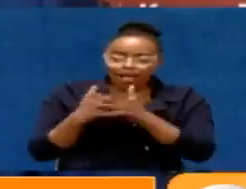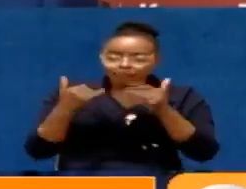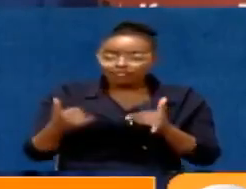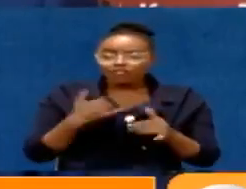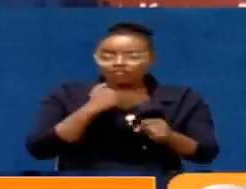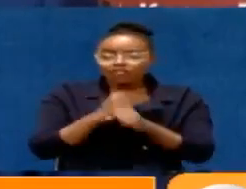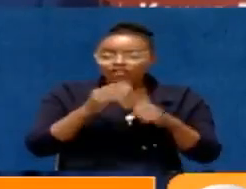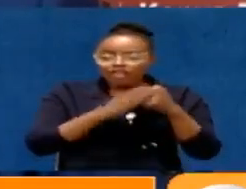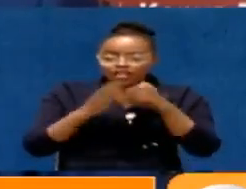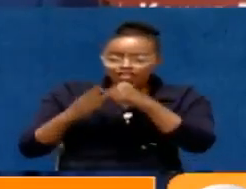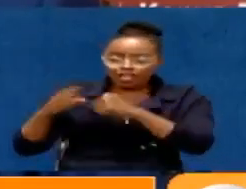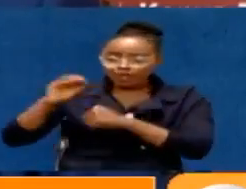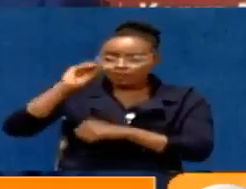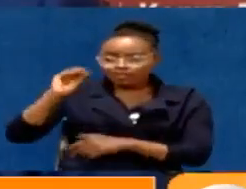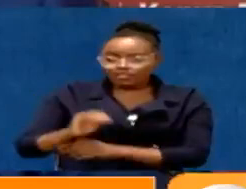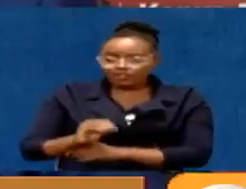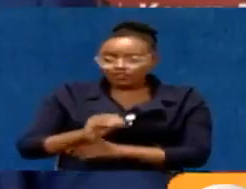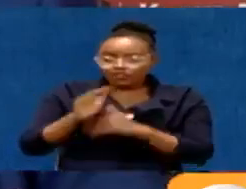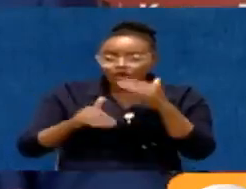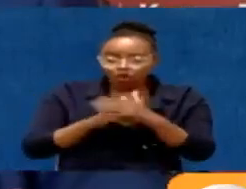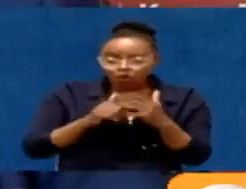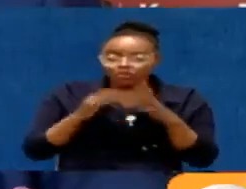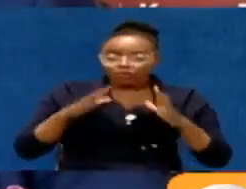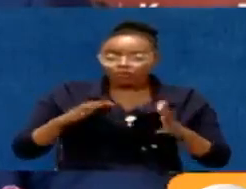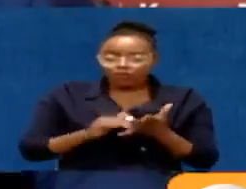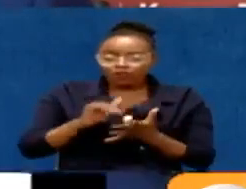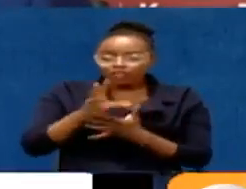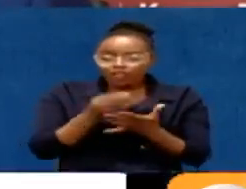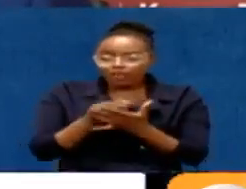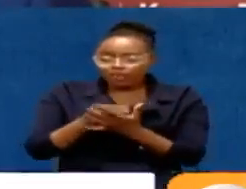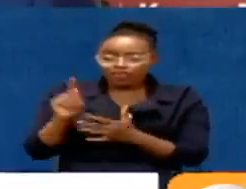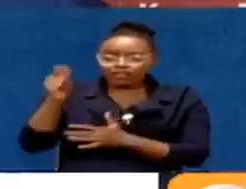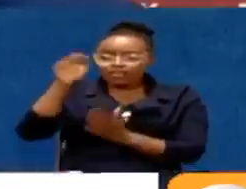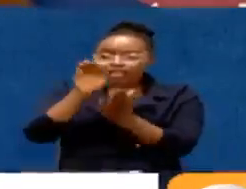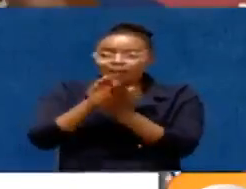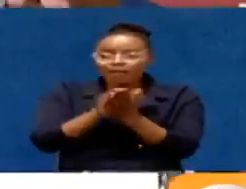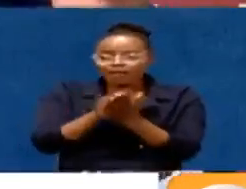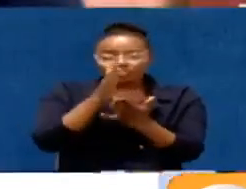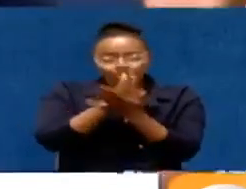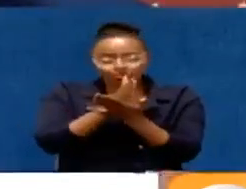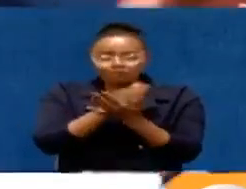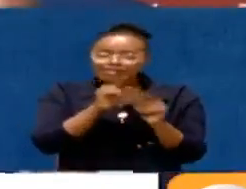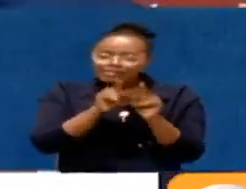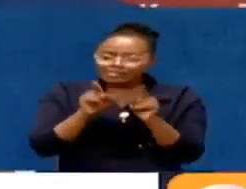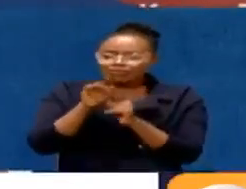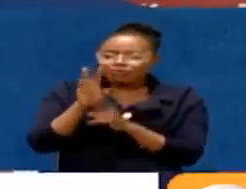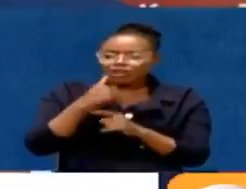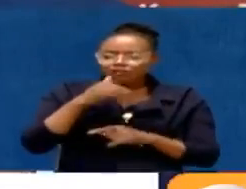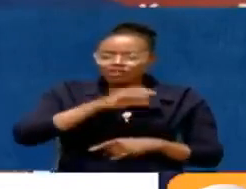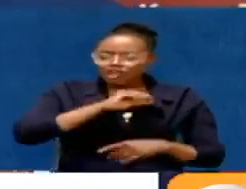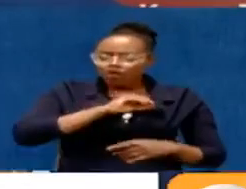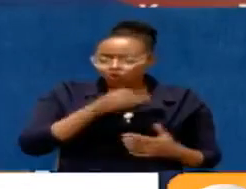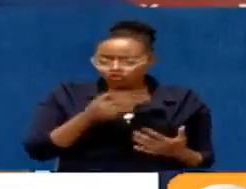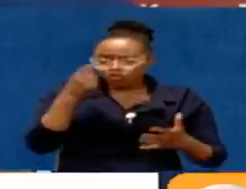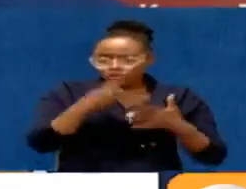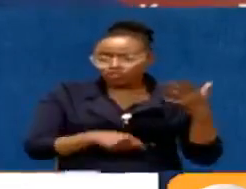are covering 99% of the depositors in Kenyan banks. Of course, it also comes with its own price